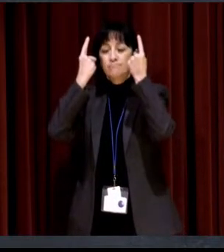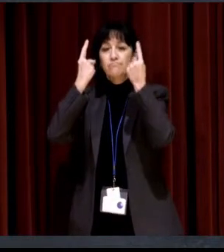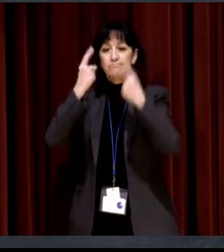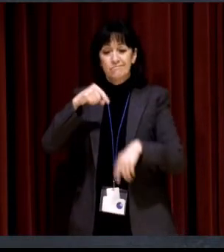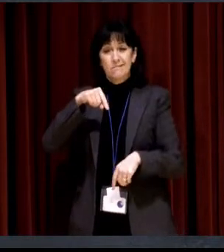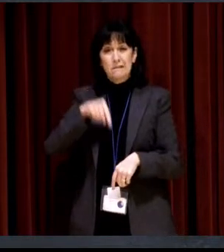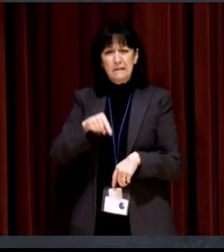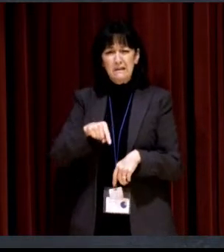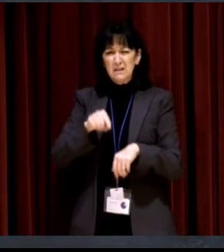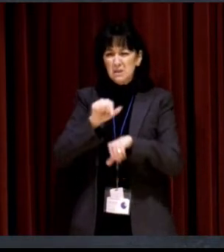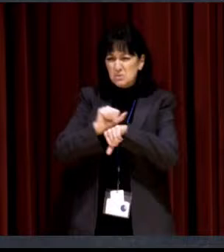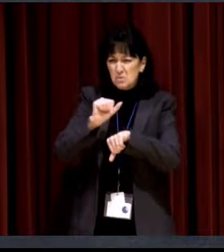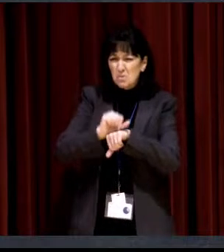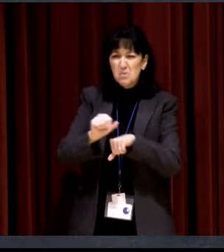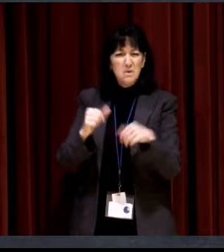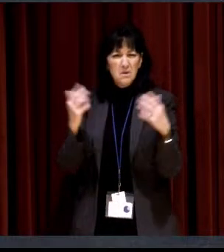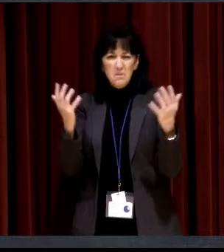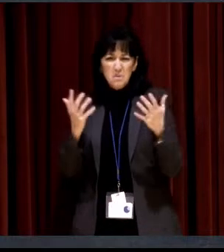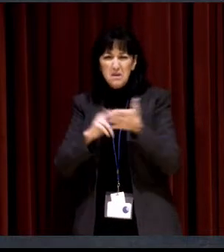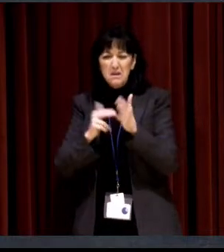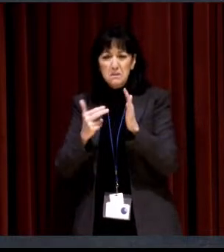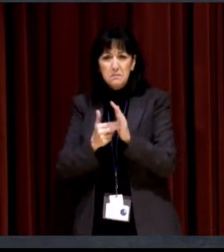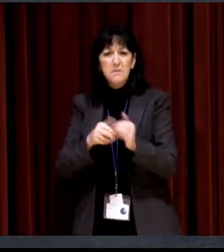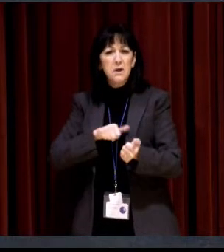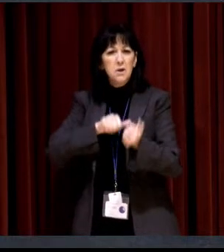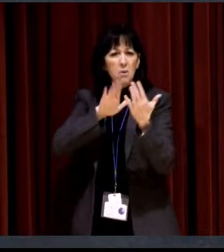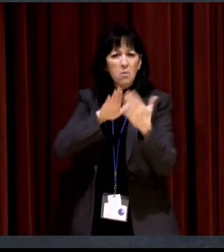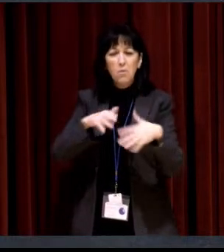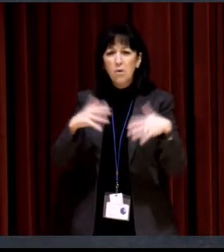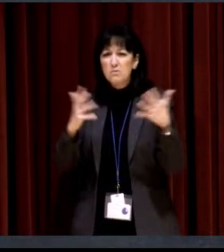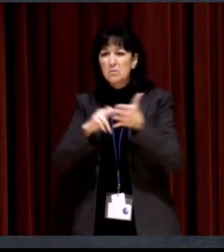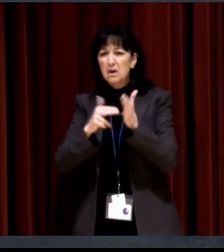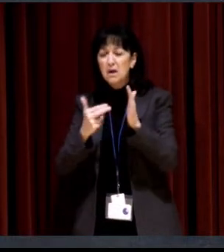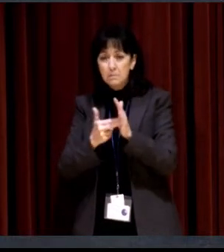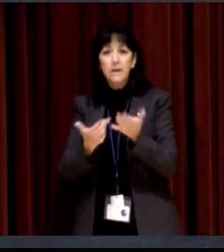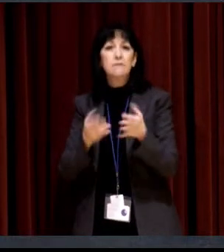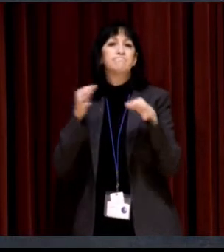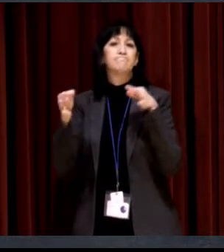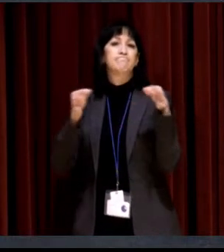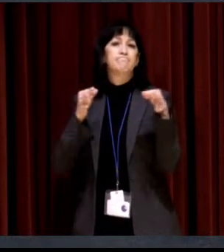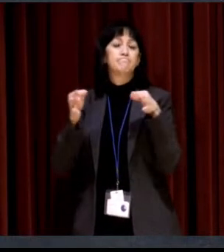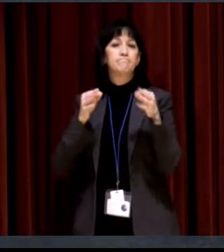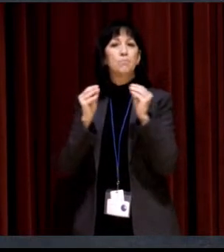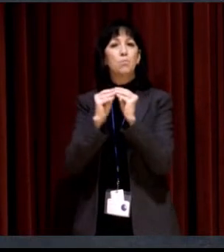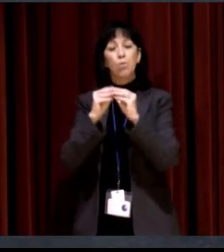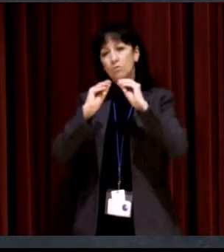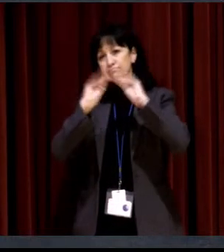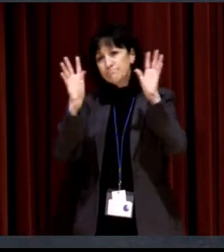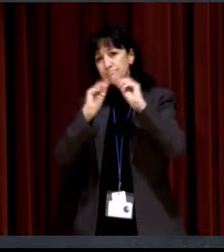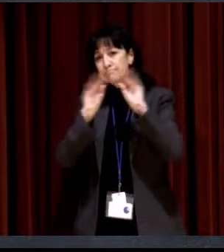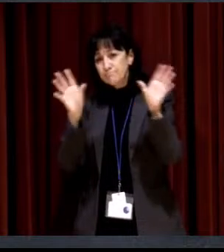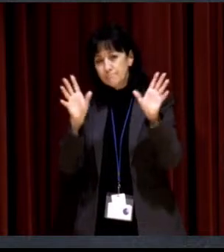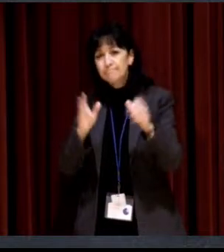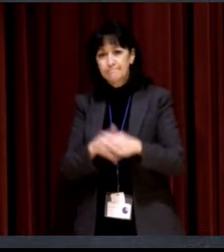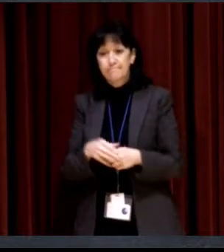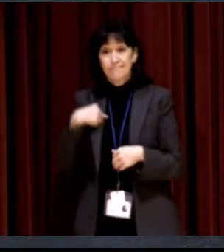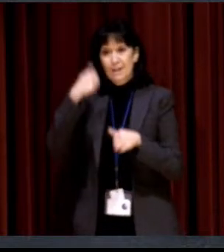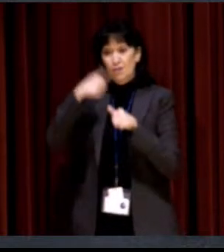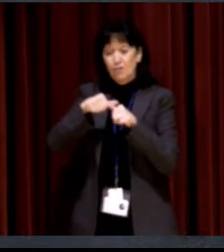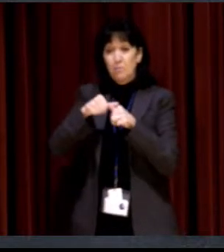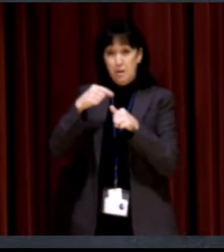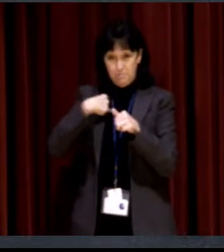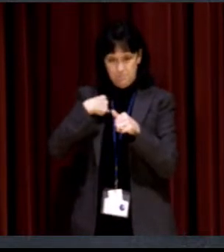actually works in practice. I myself joined a group of us 3 or 4 years ago when we went up to Springfield,